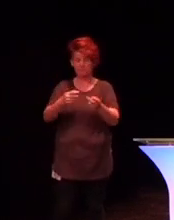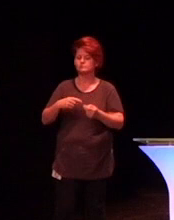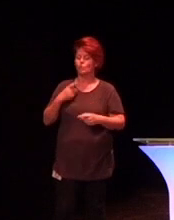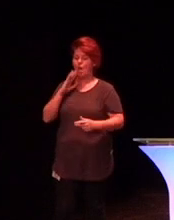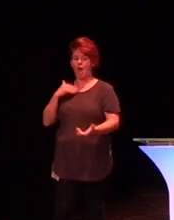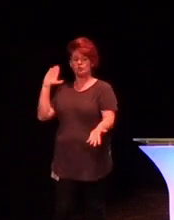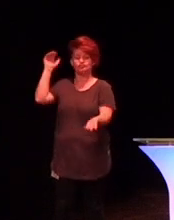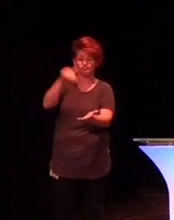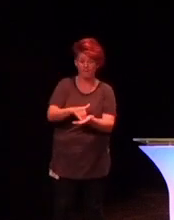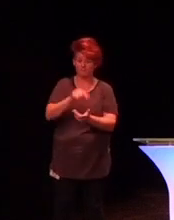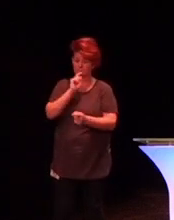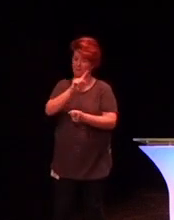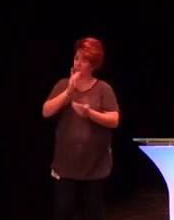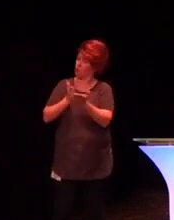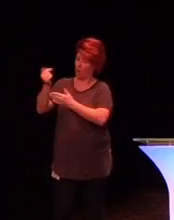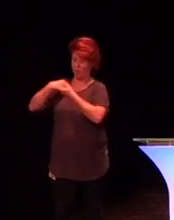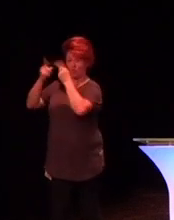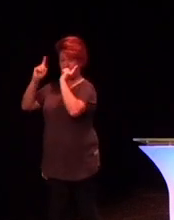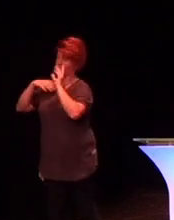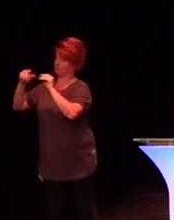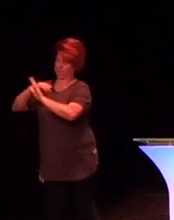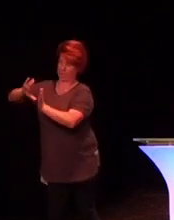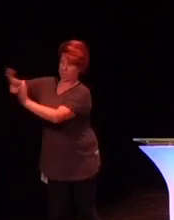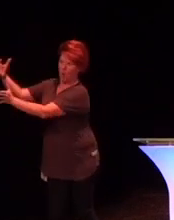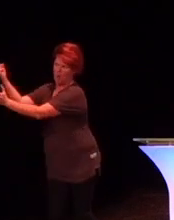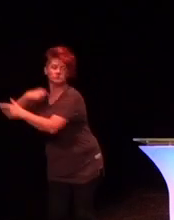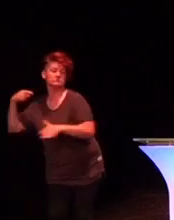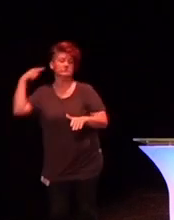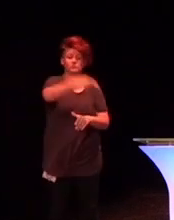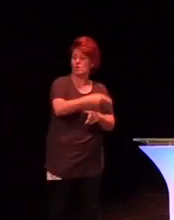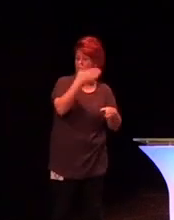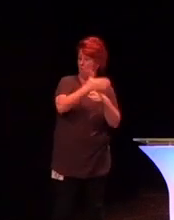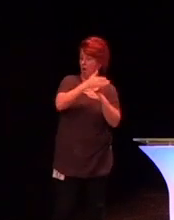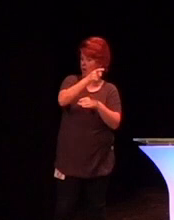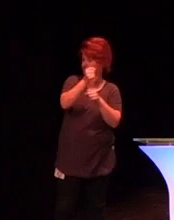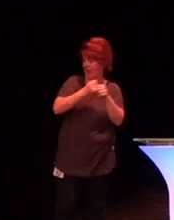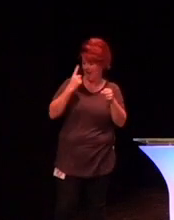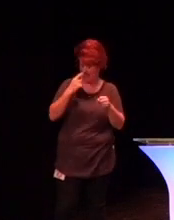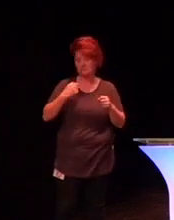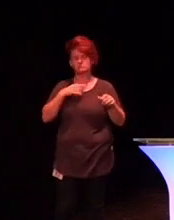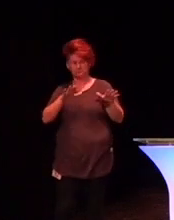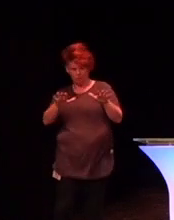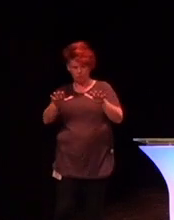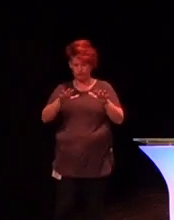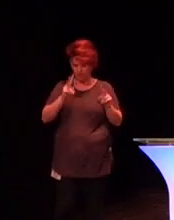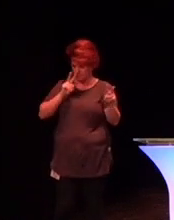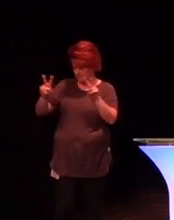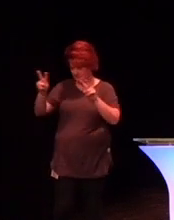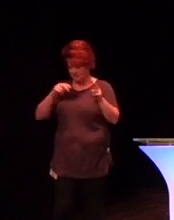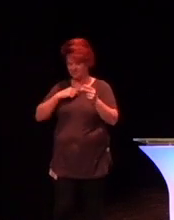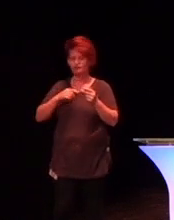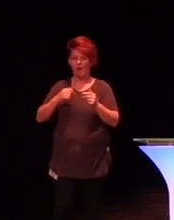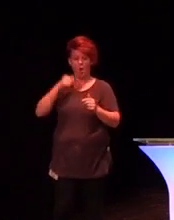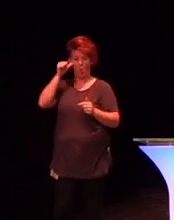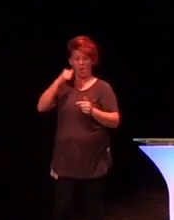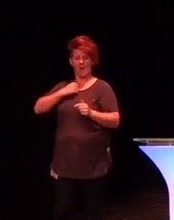that. And they asked me to do that, so when I arrived, and I was like, right, okay, I'm going to go to work with Grey